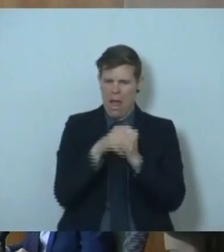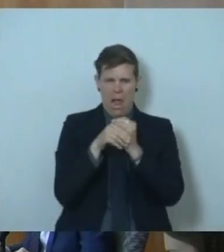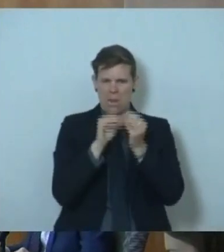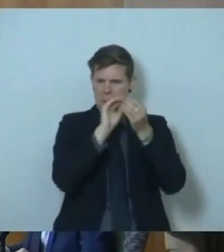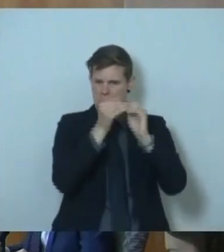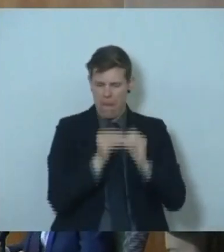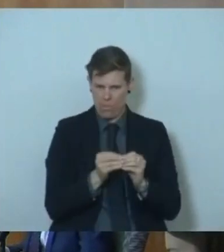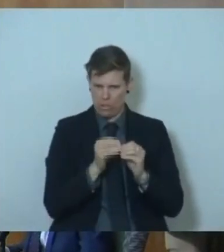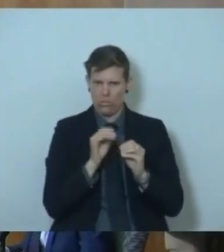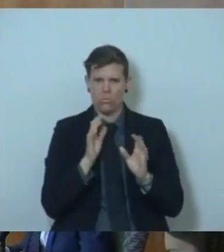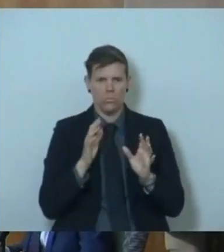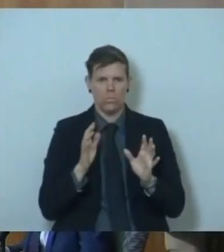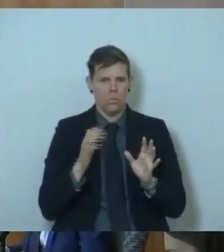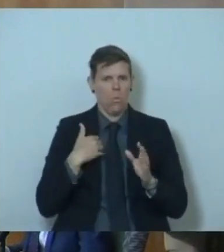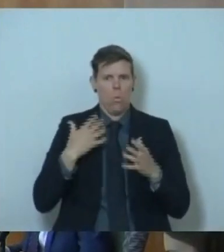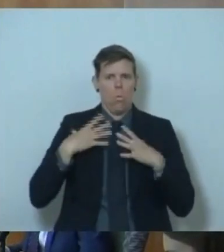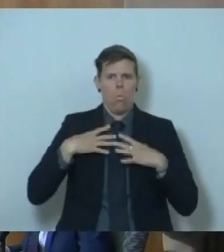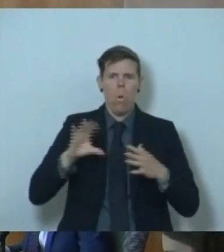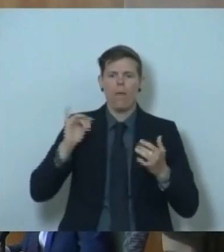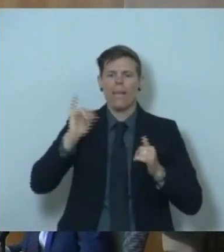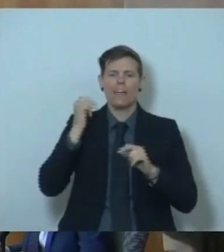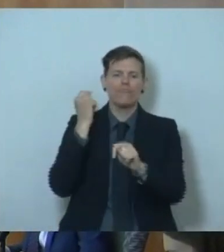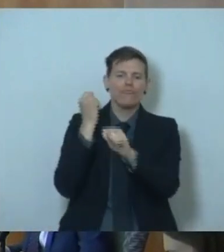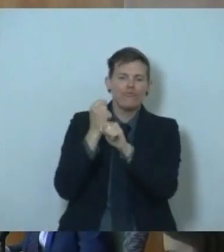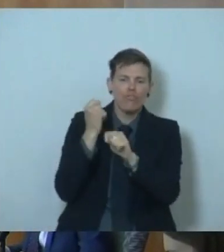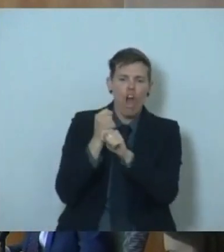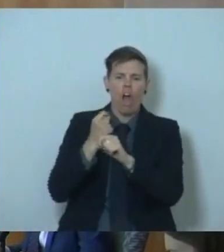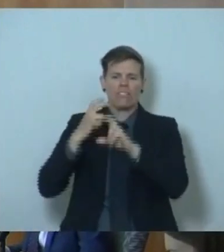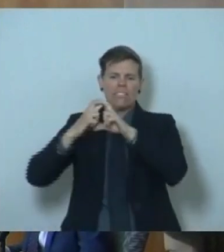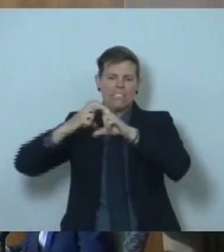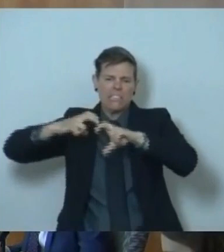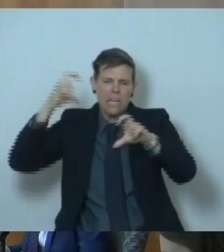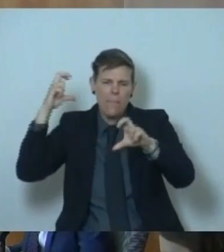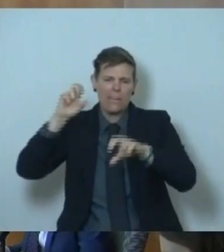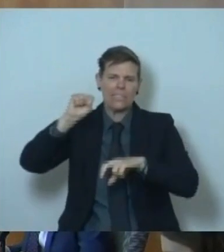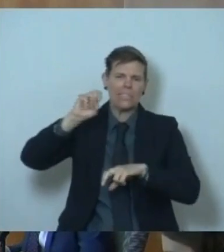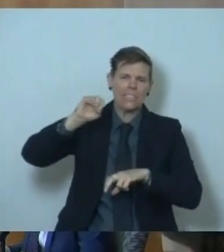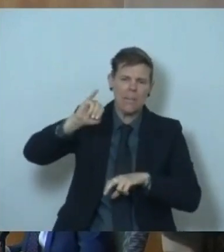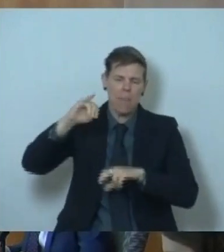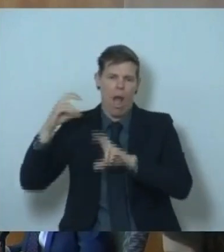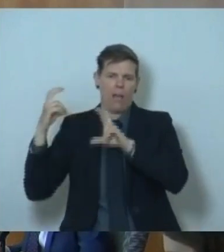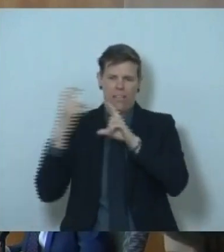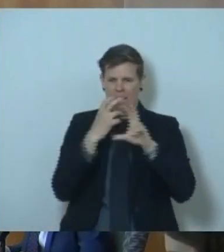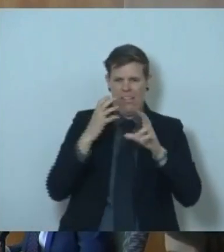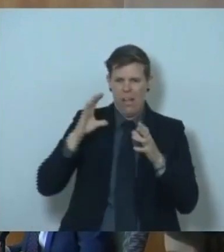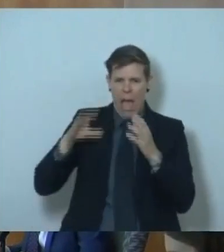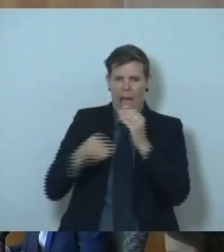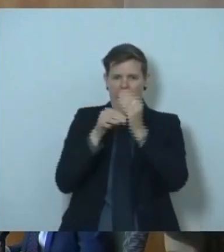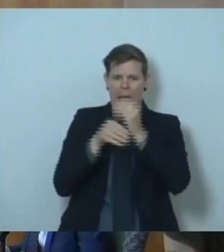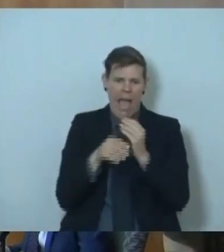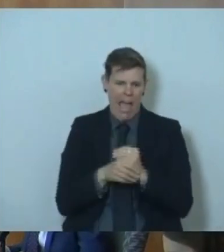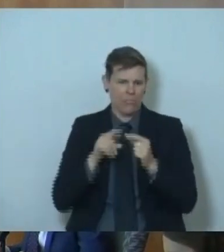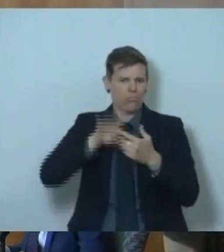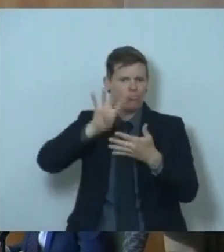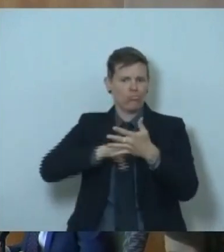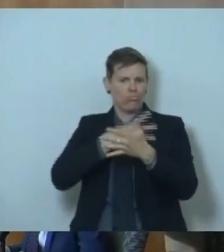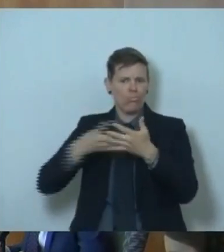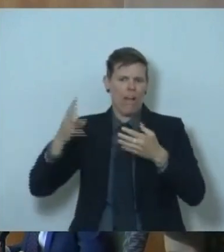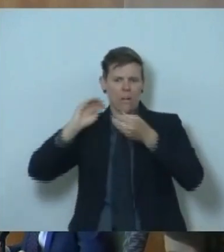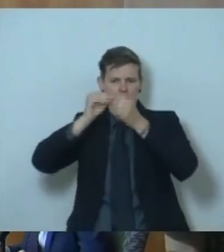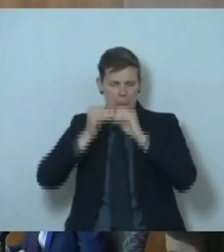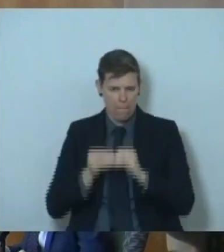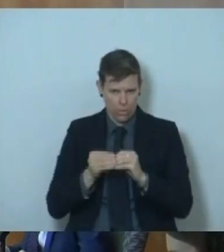through the state in there as sort of noisy data. However, in southern New Mexico, travel between